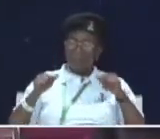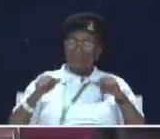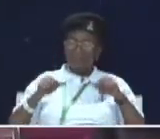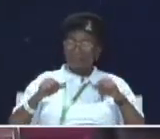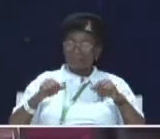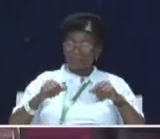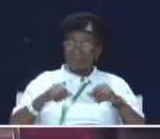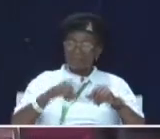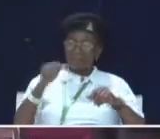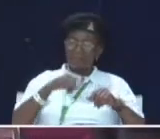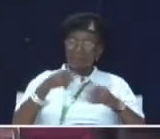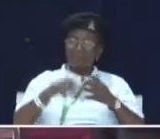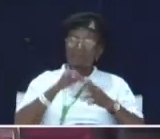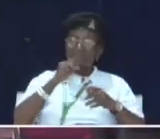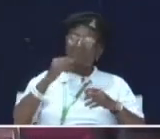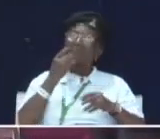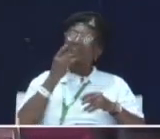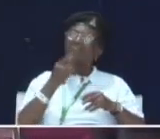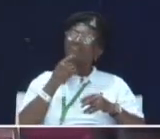This is serious.